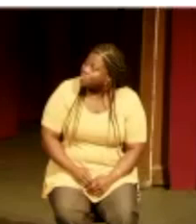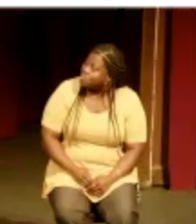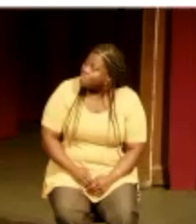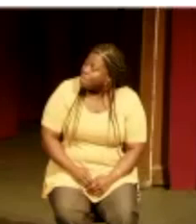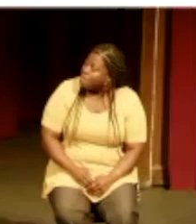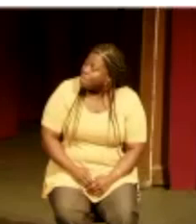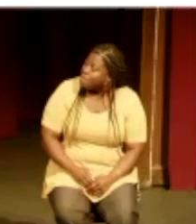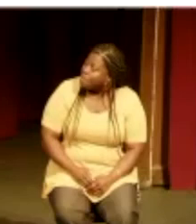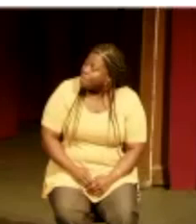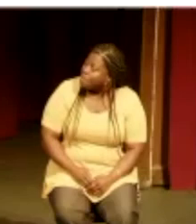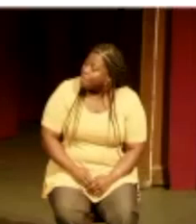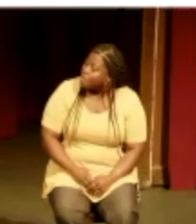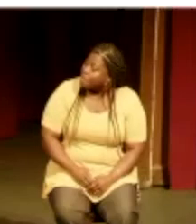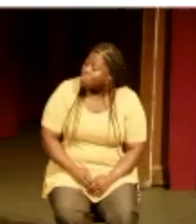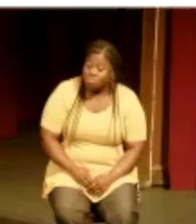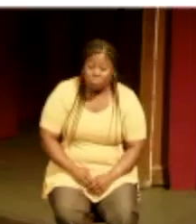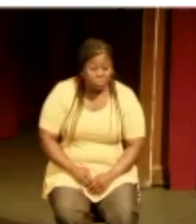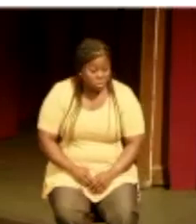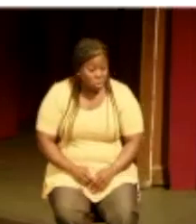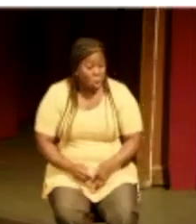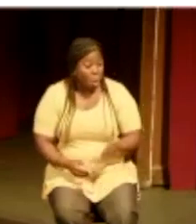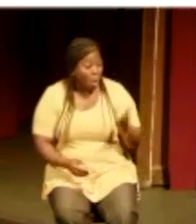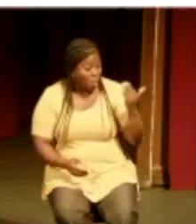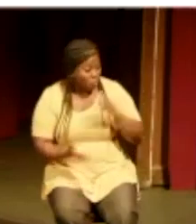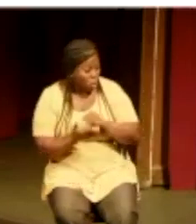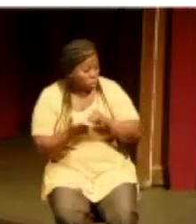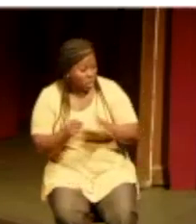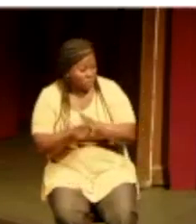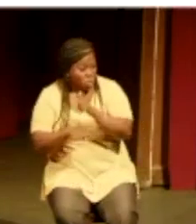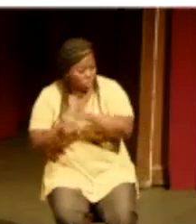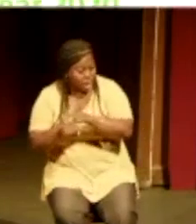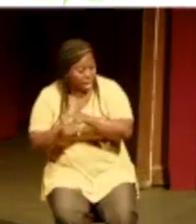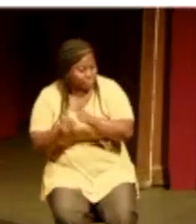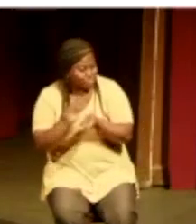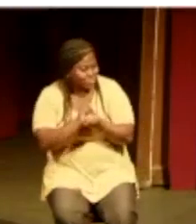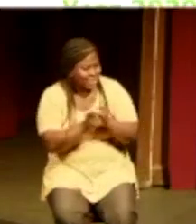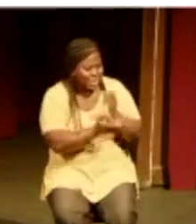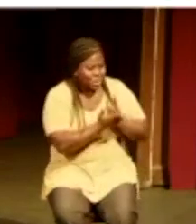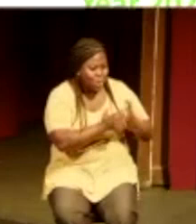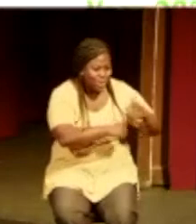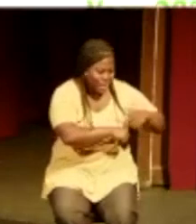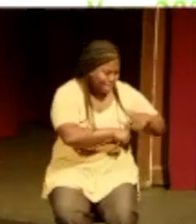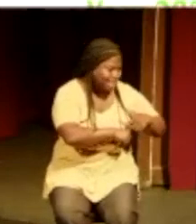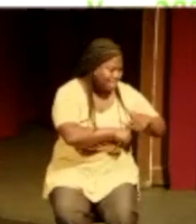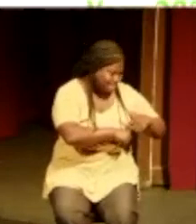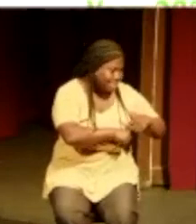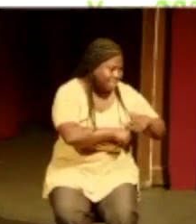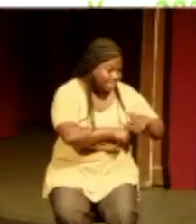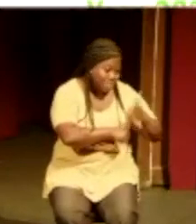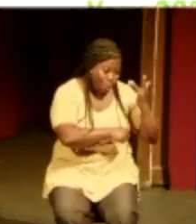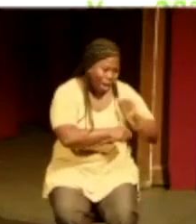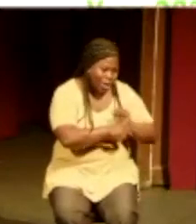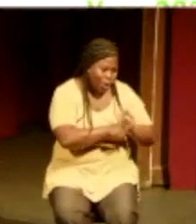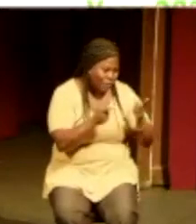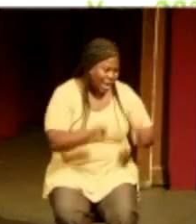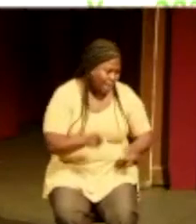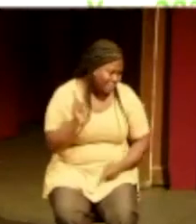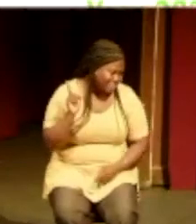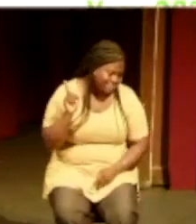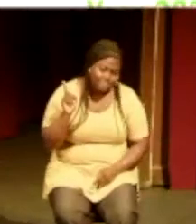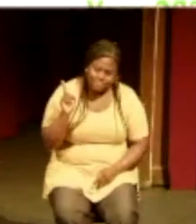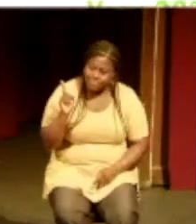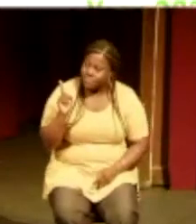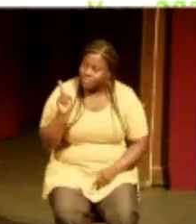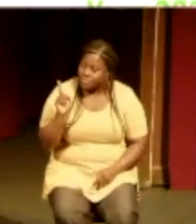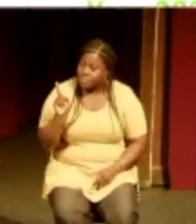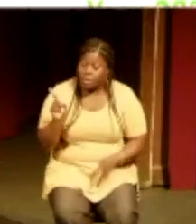and dropped down to a part-time load. And thankfully for us and every other district in the state, by the way, there's some